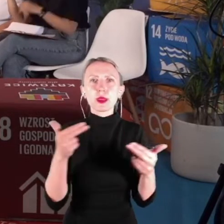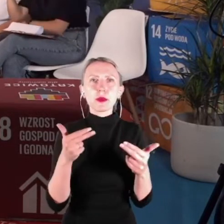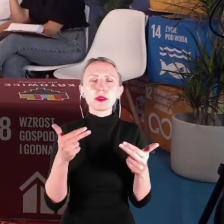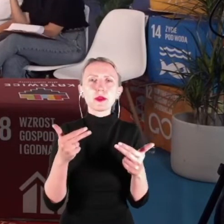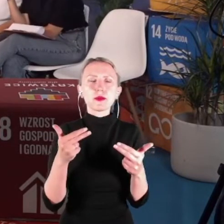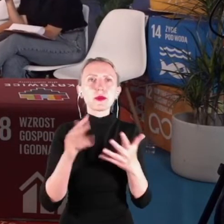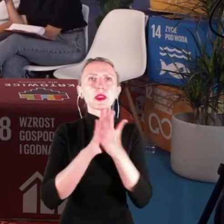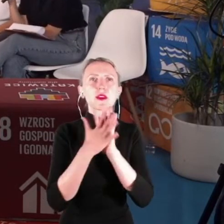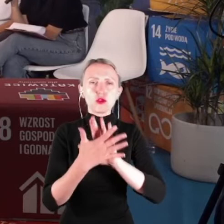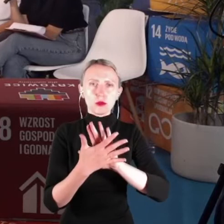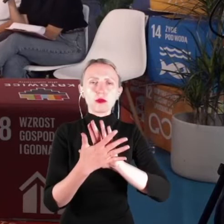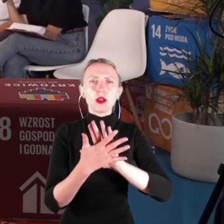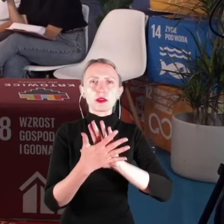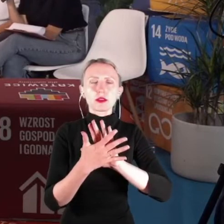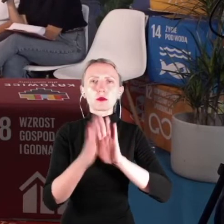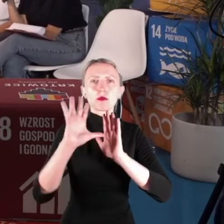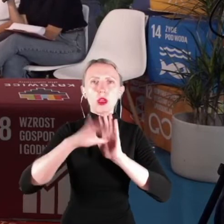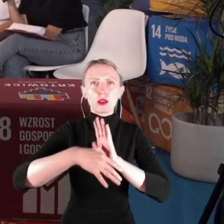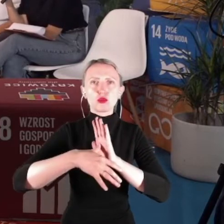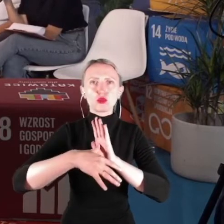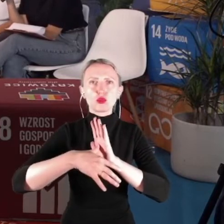are very different. So